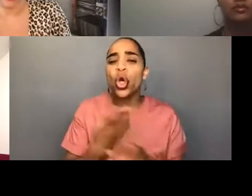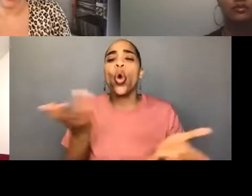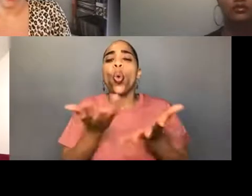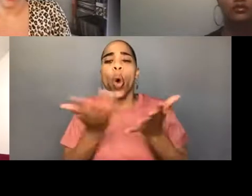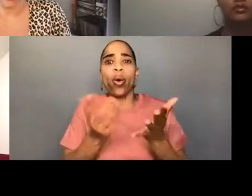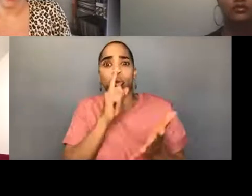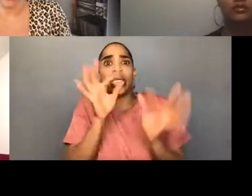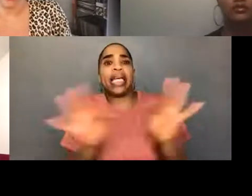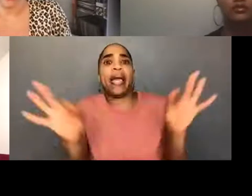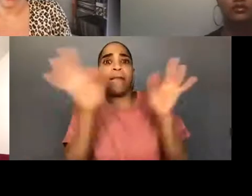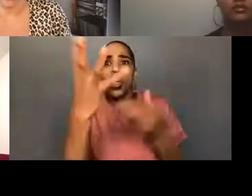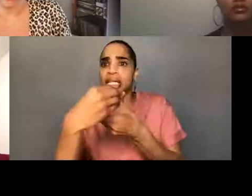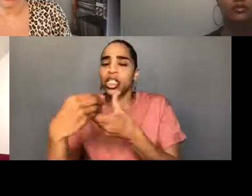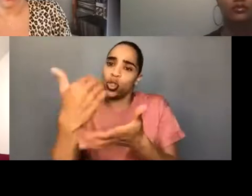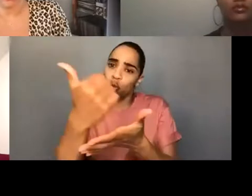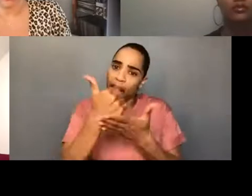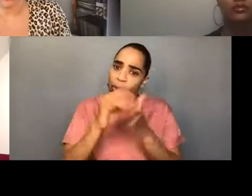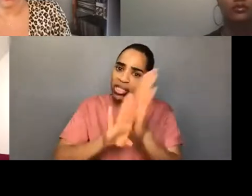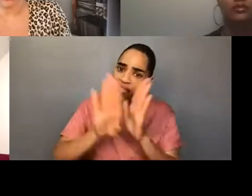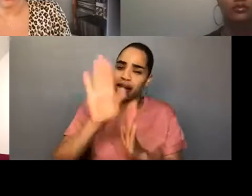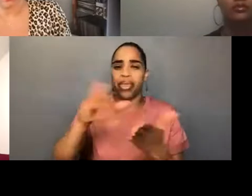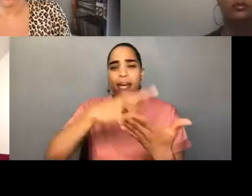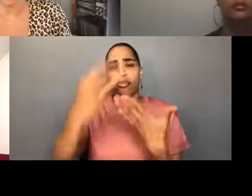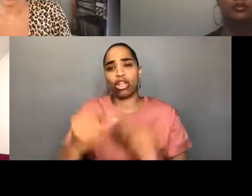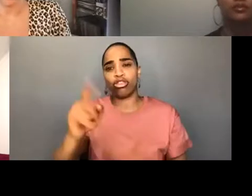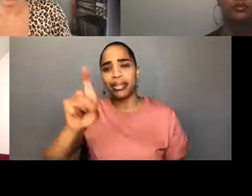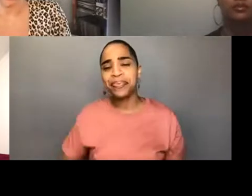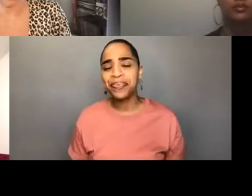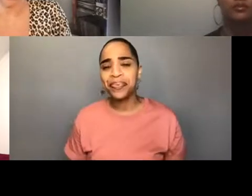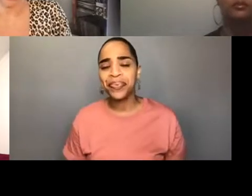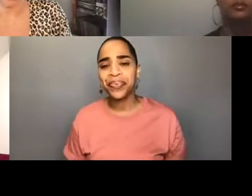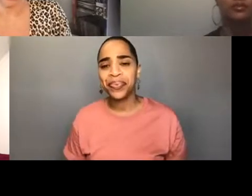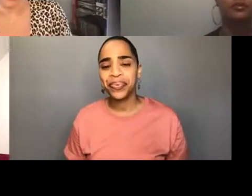crucial to developing that project, the 1619 Project?